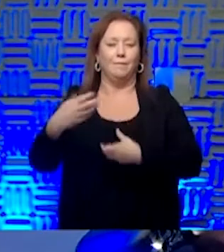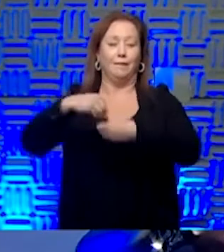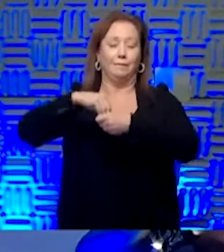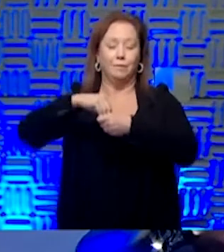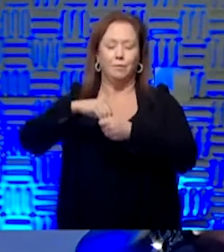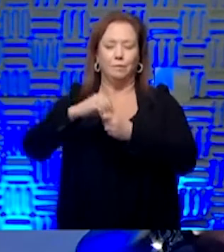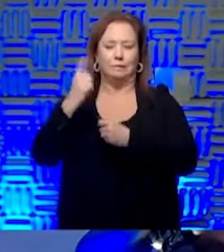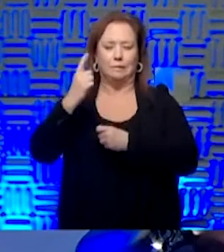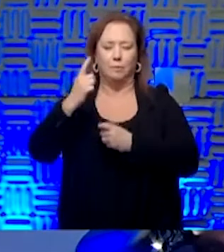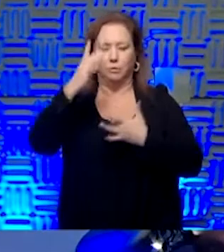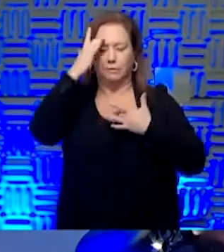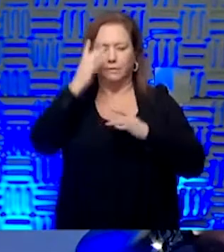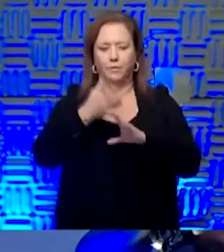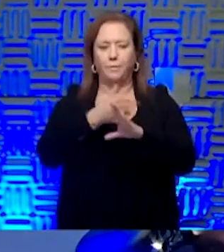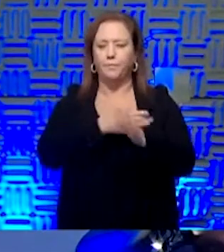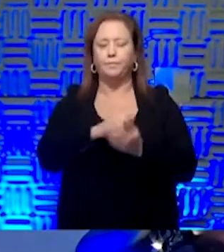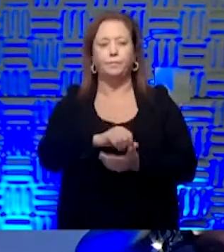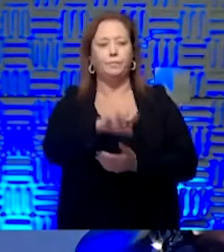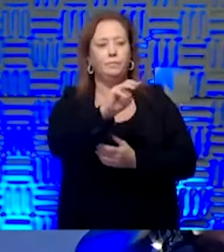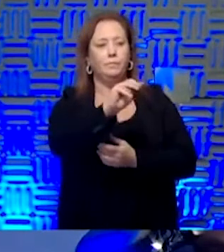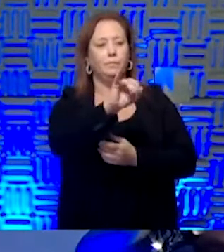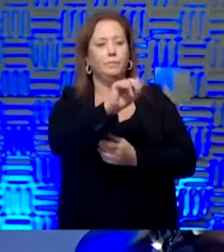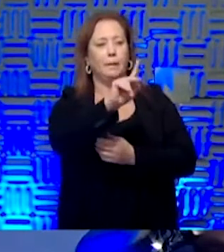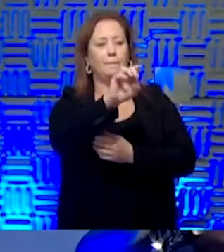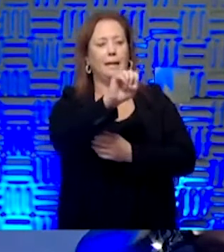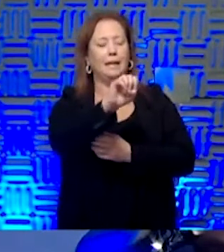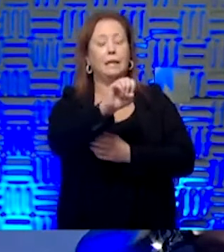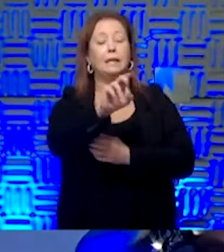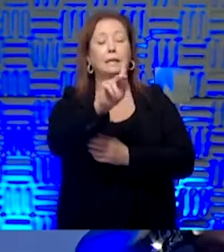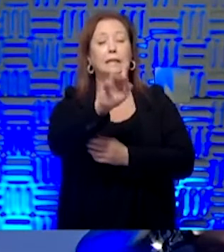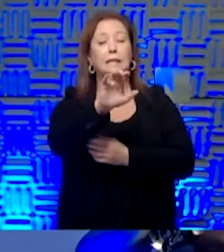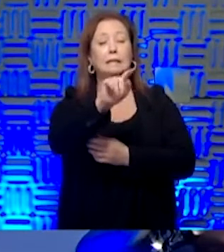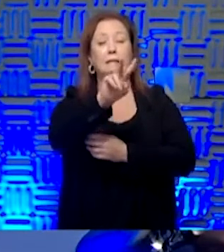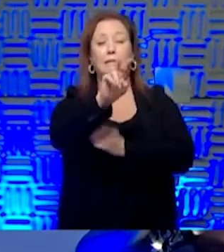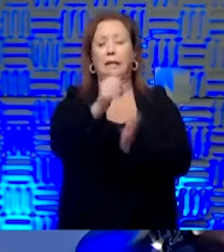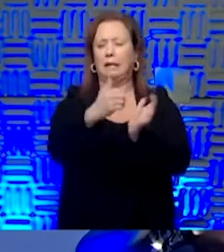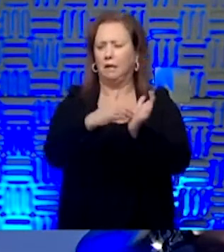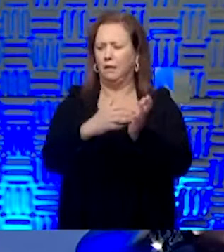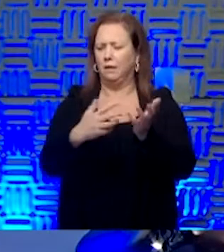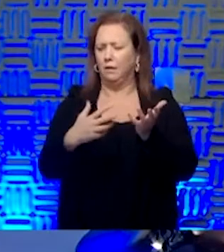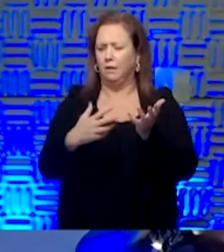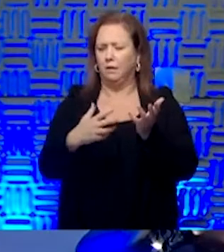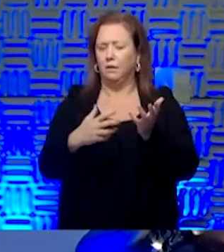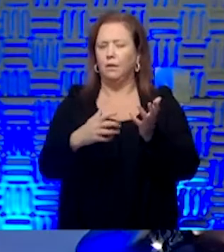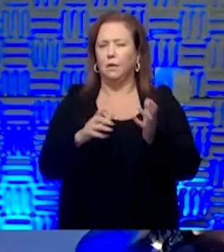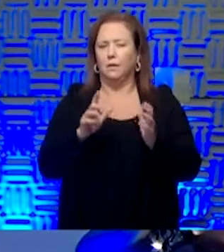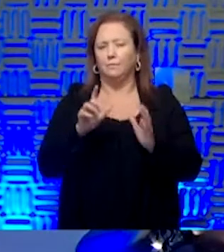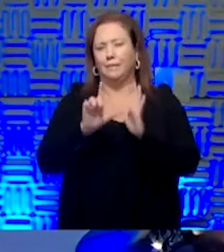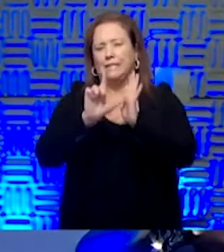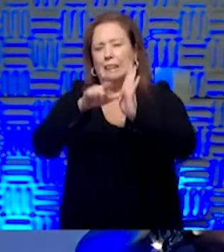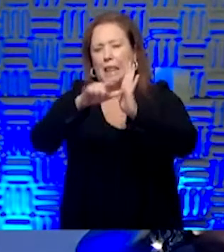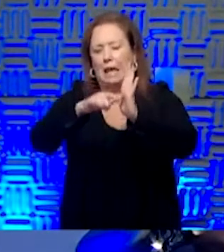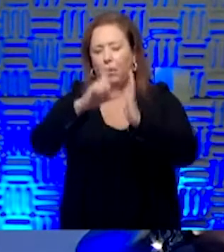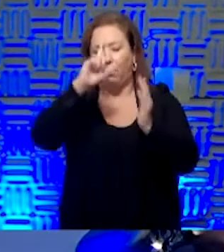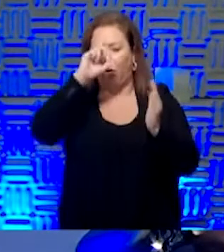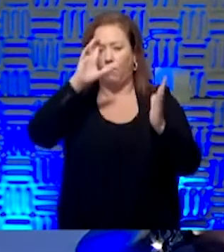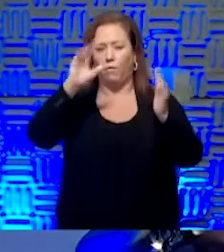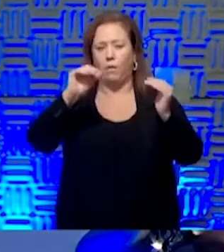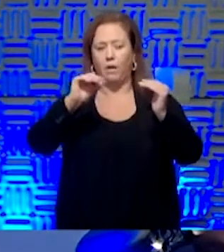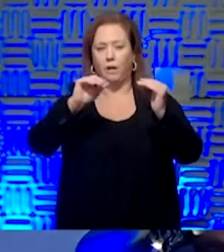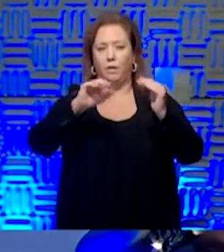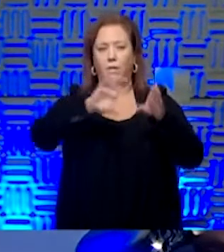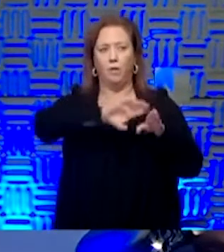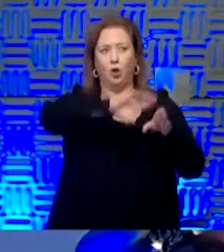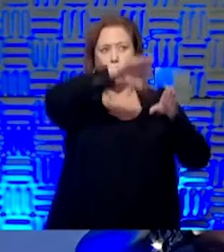questions? Yeah, this is Mike from KCT again. Can you talk? This is down the road a little bit. And hopefully you are flattening